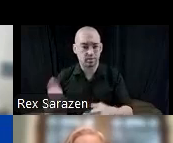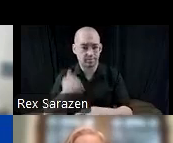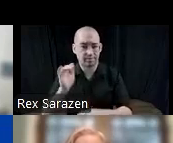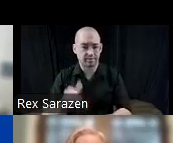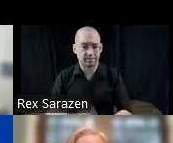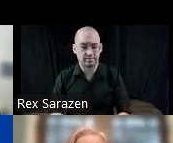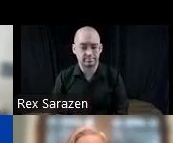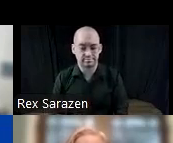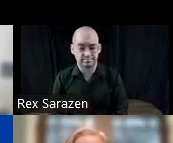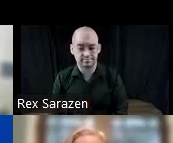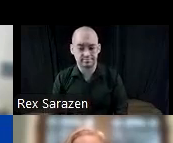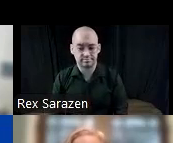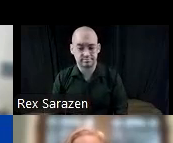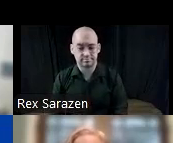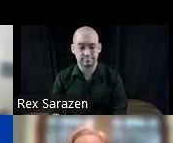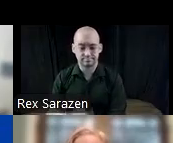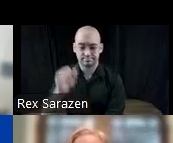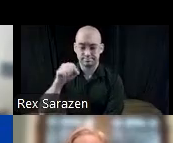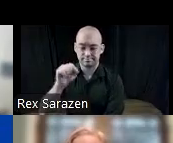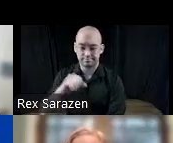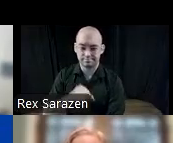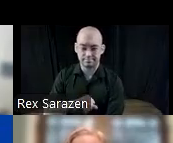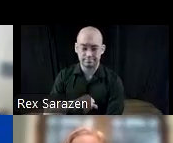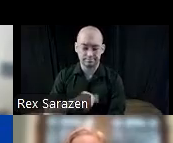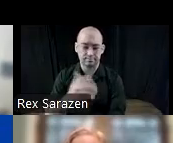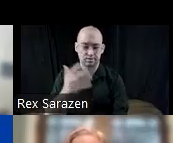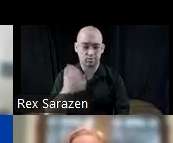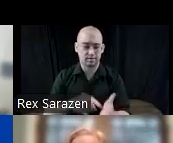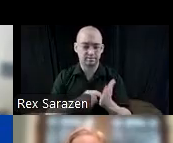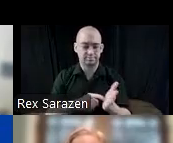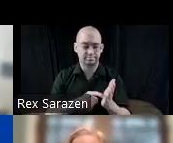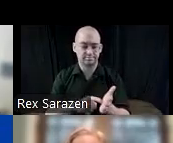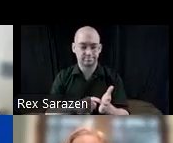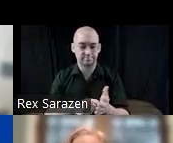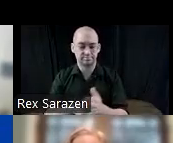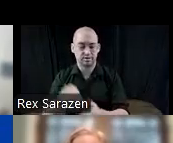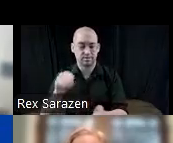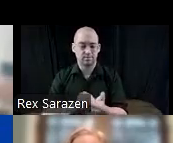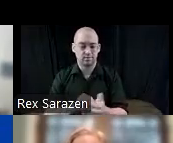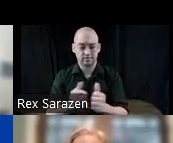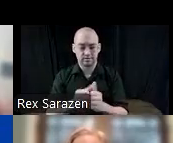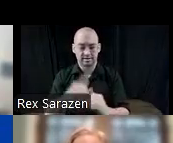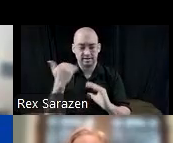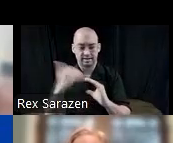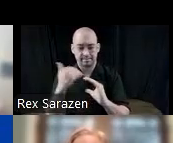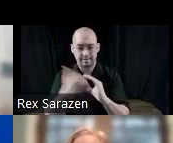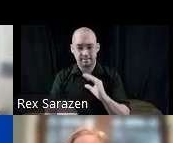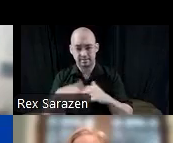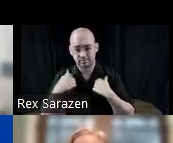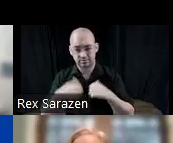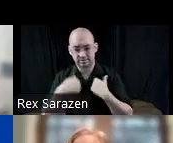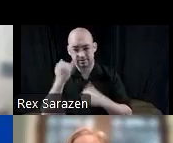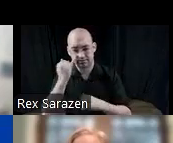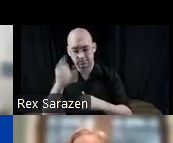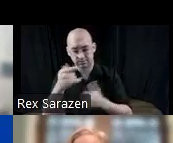consideration, thank you. Yeah, and thank you. I just want to acknowledge too, Ranjana had put in the chat, we also have an email address. If folks are still processing and have thoughts